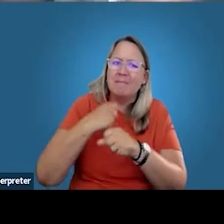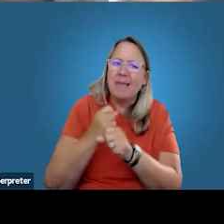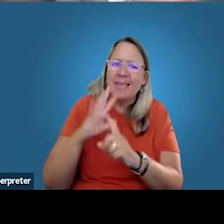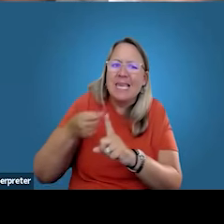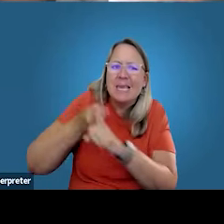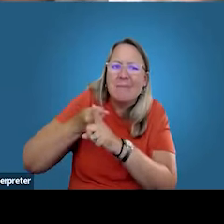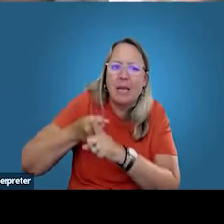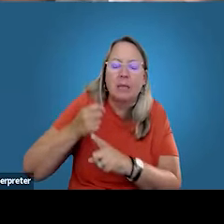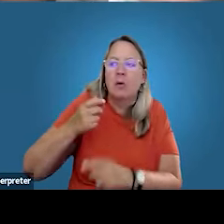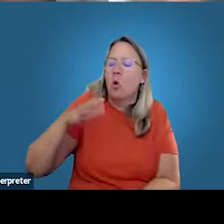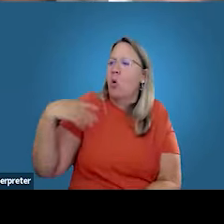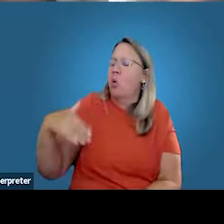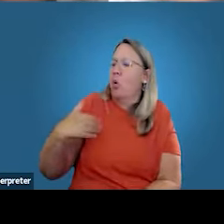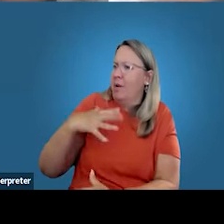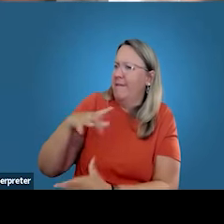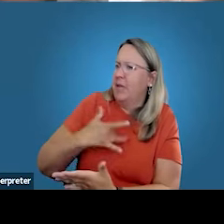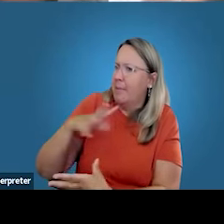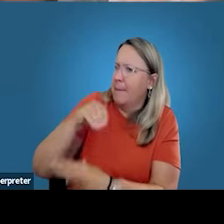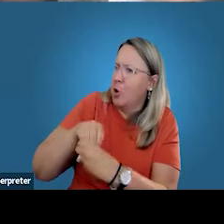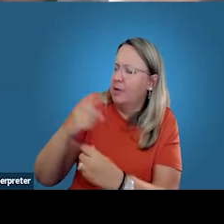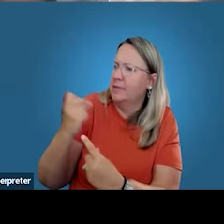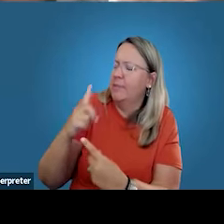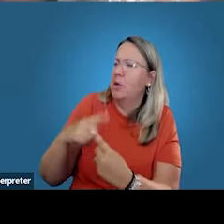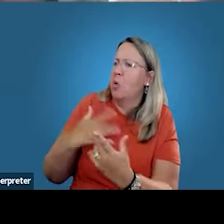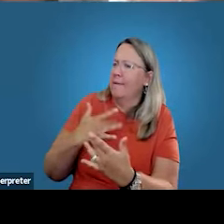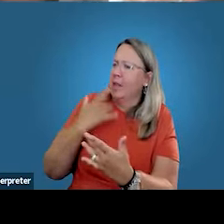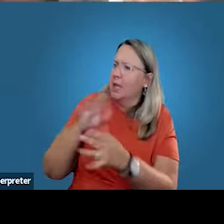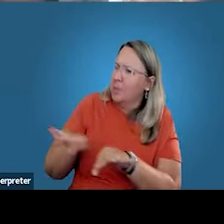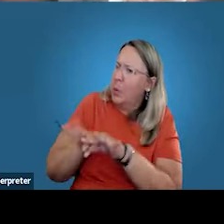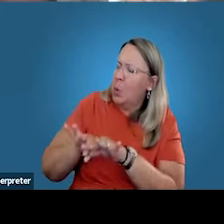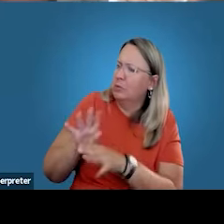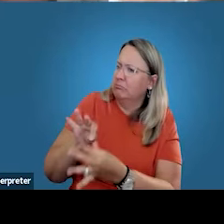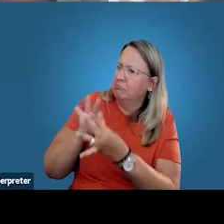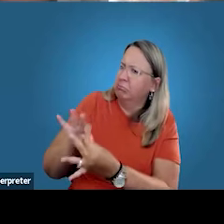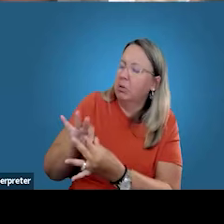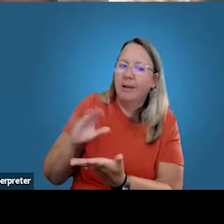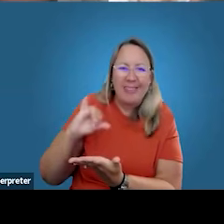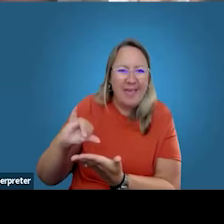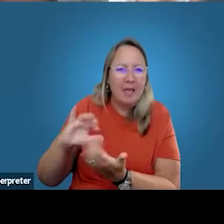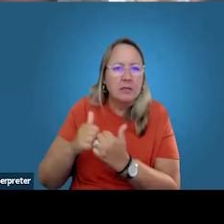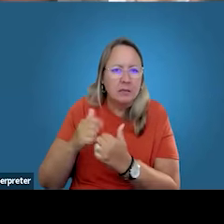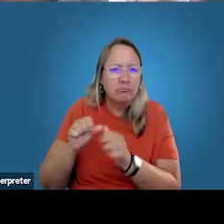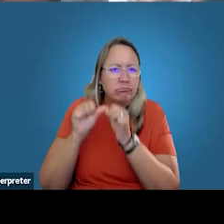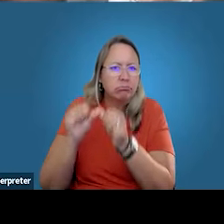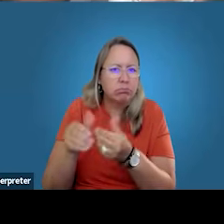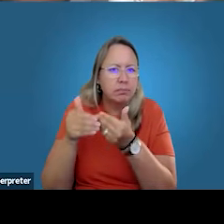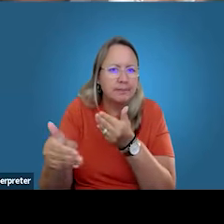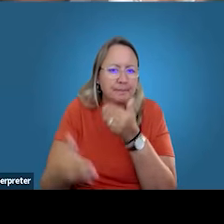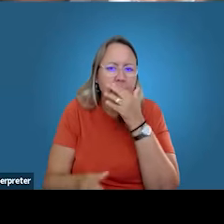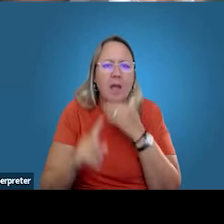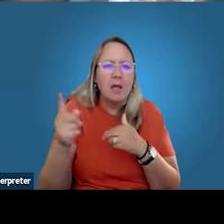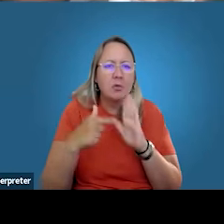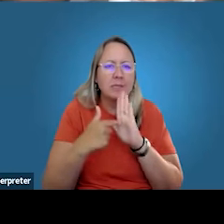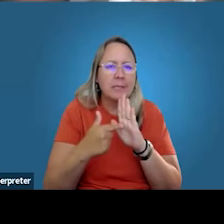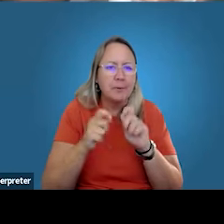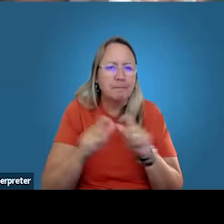learned something or they're part of something. There needs to be this value exchange, and impact is the way that we do it. And we have one last example here that we'll just play